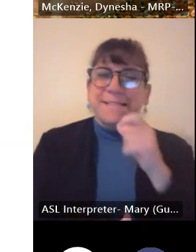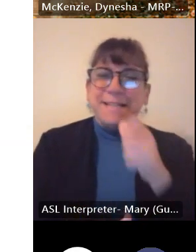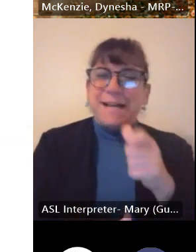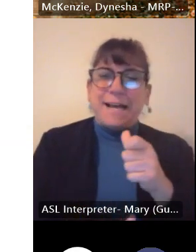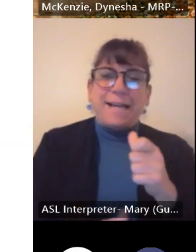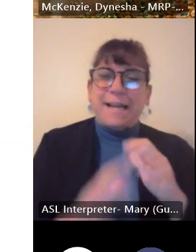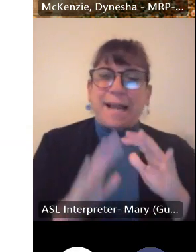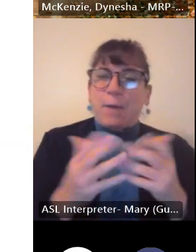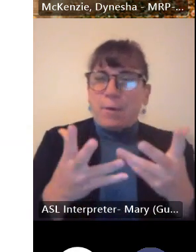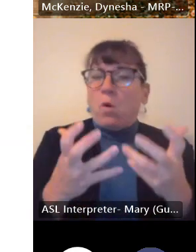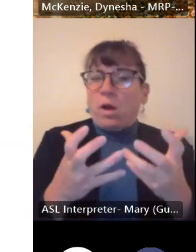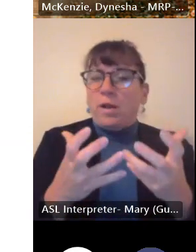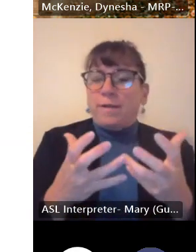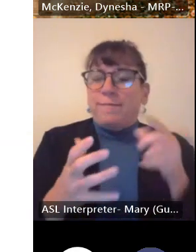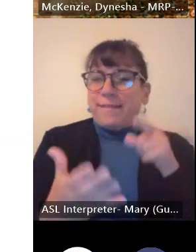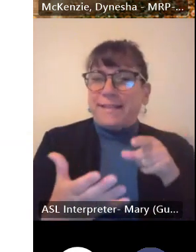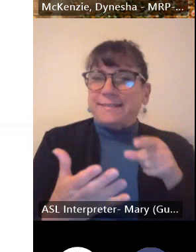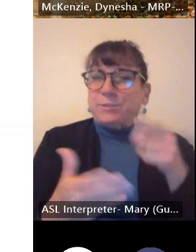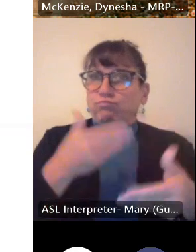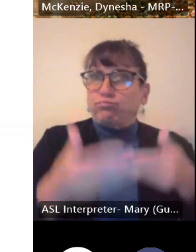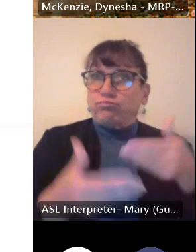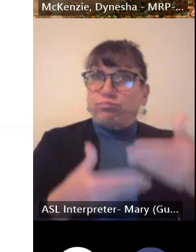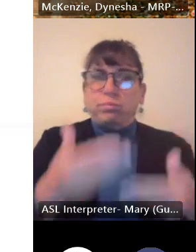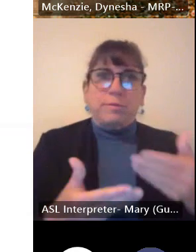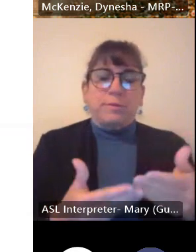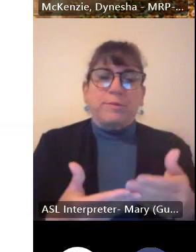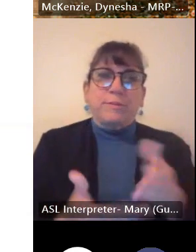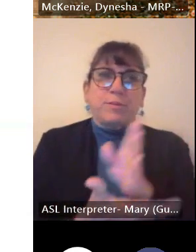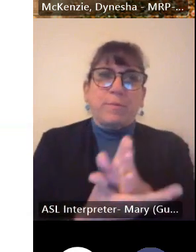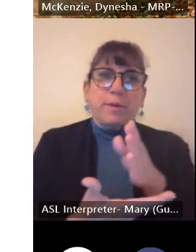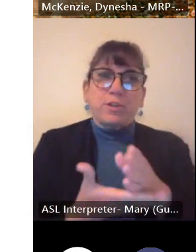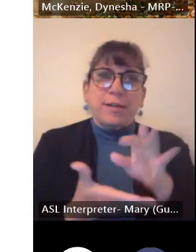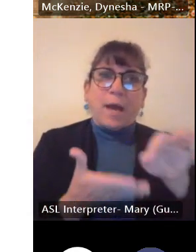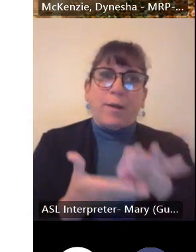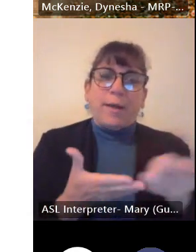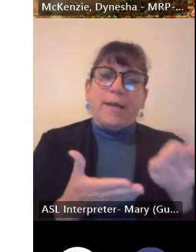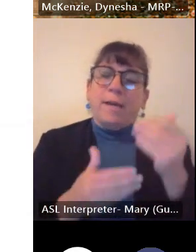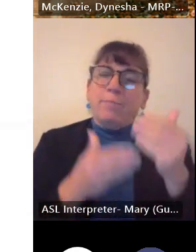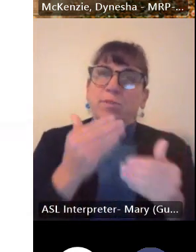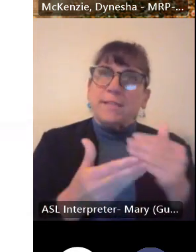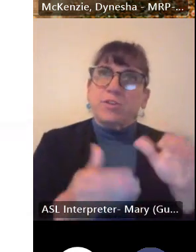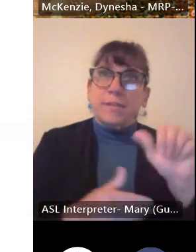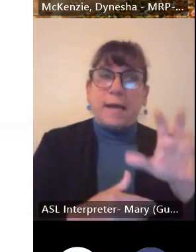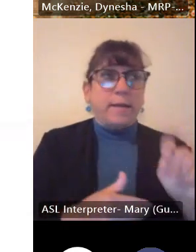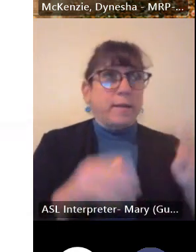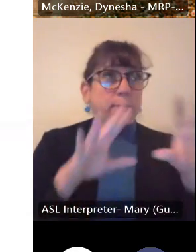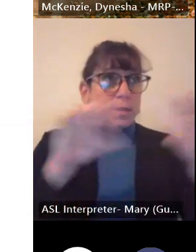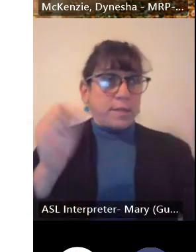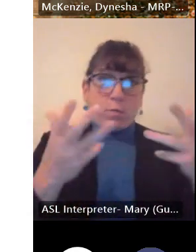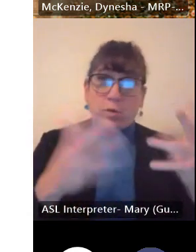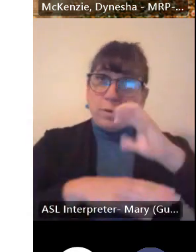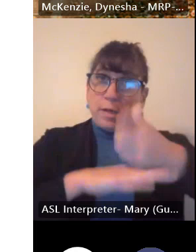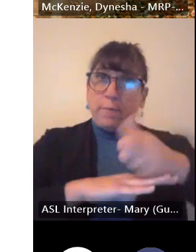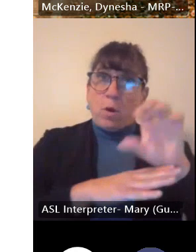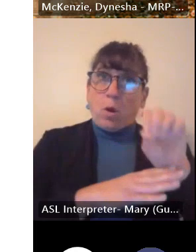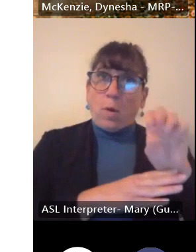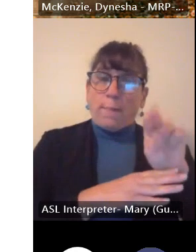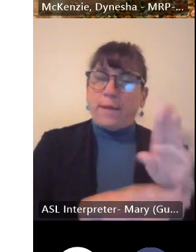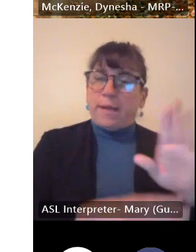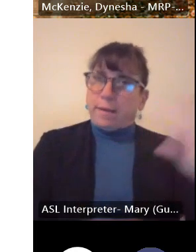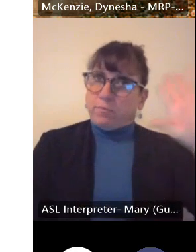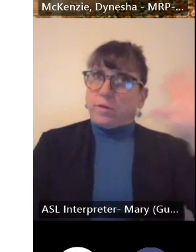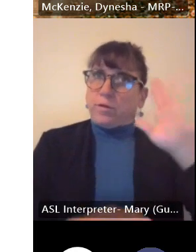to go. So the Budget and Accounting Procedures Act said, okay, President, I want to create OMB, then it was called the Bureau of Budget,